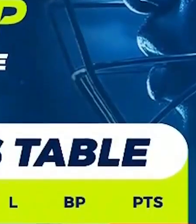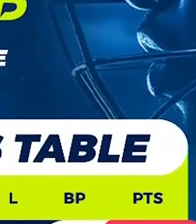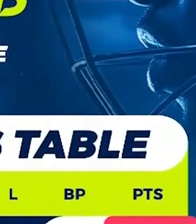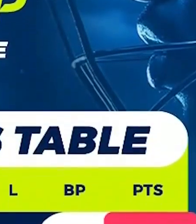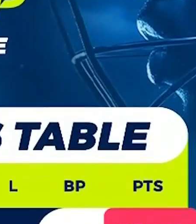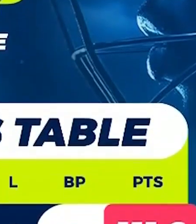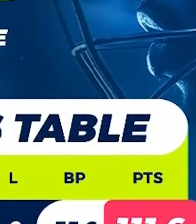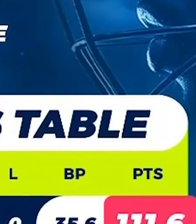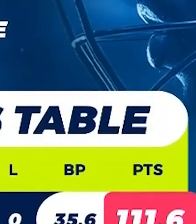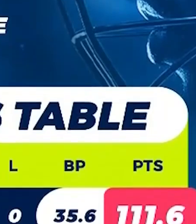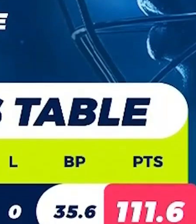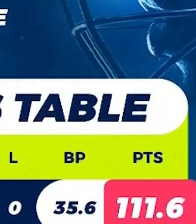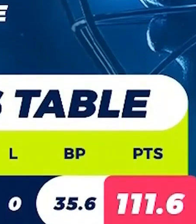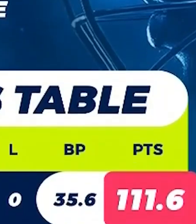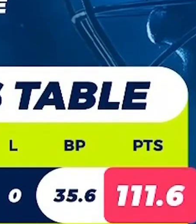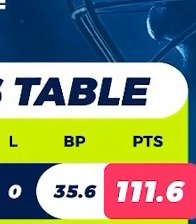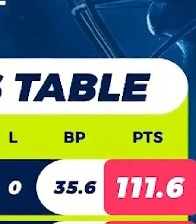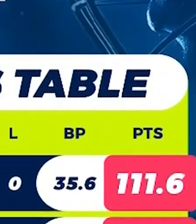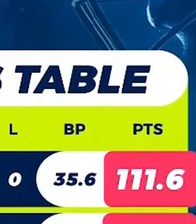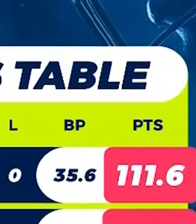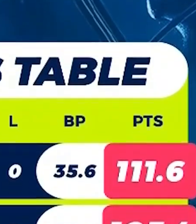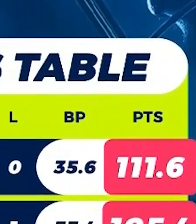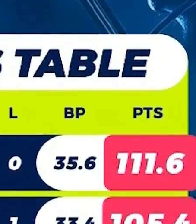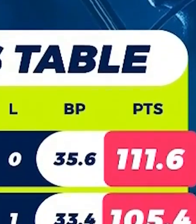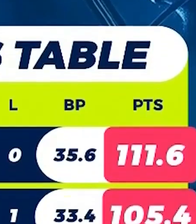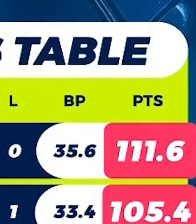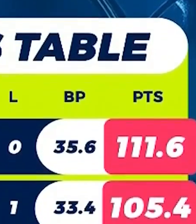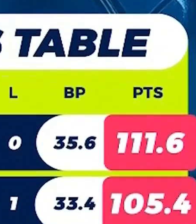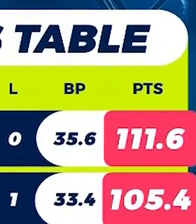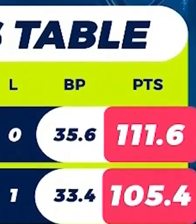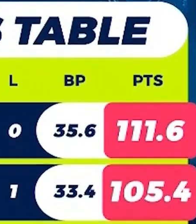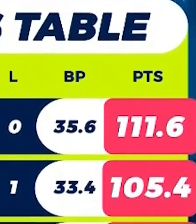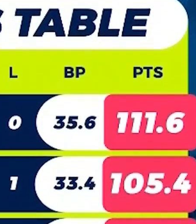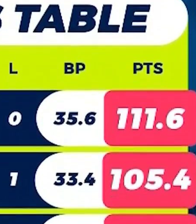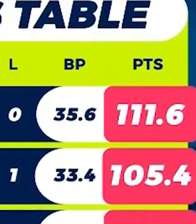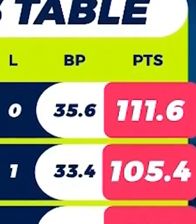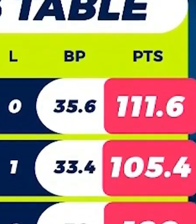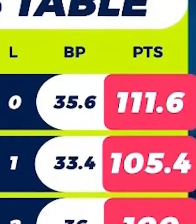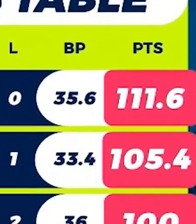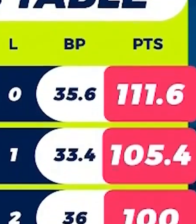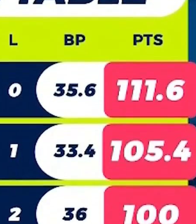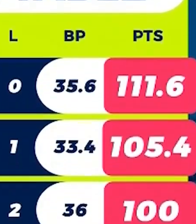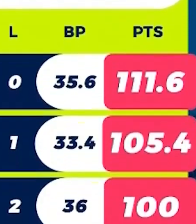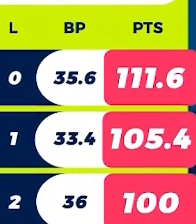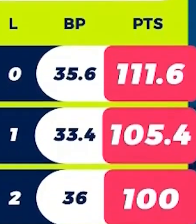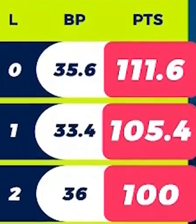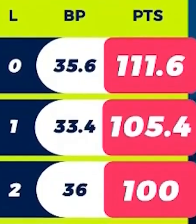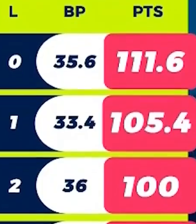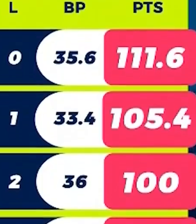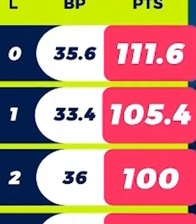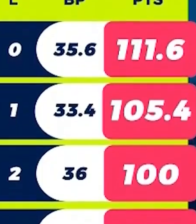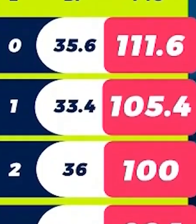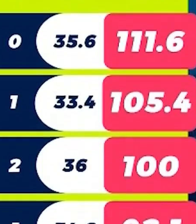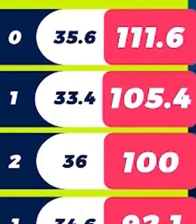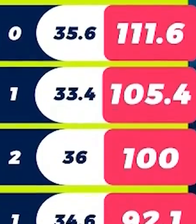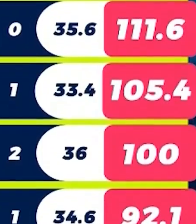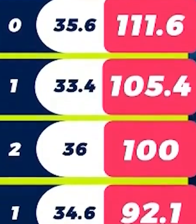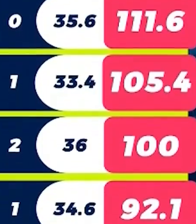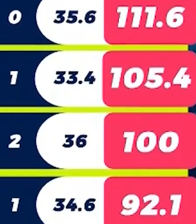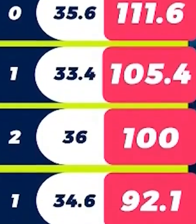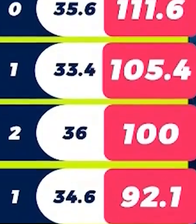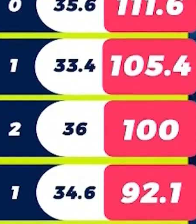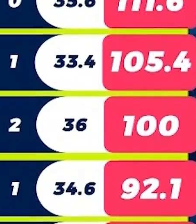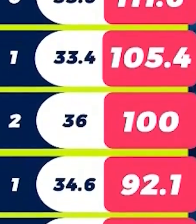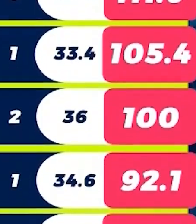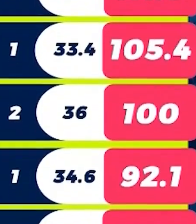have 111.6 points, while the Pride are third with 100 points following round 6 results. The Pride are